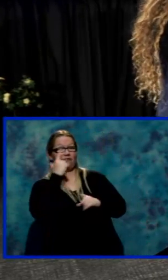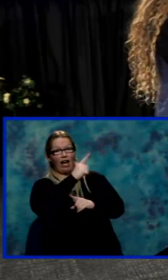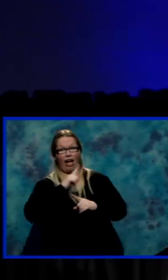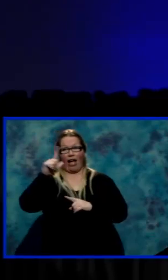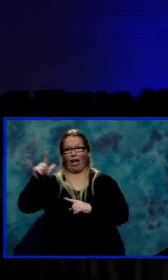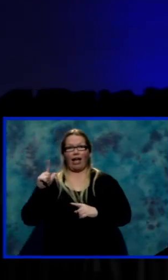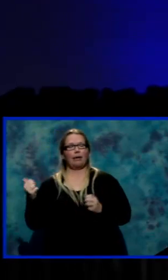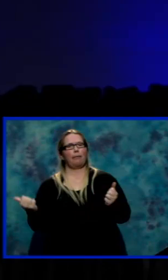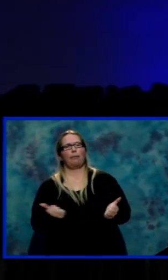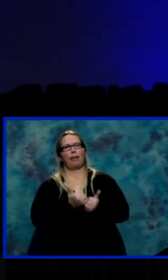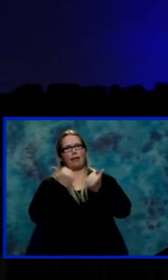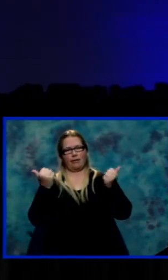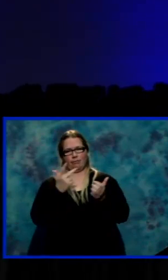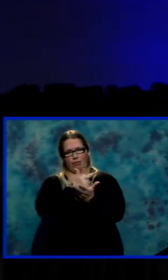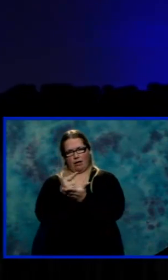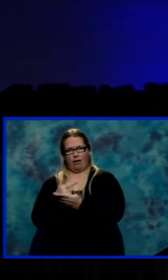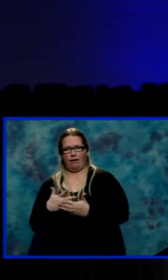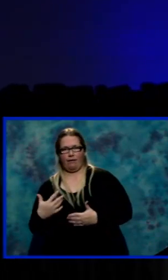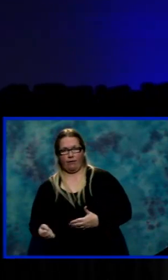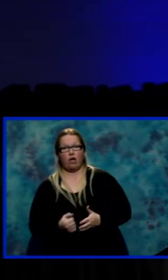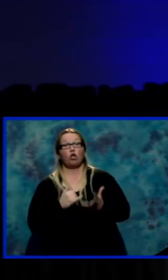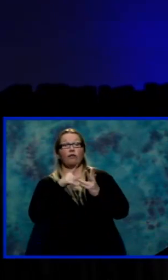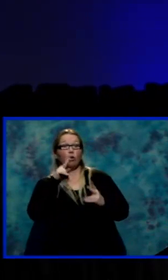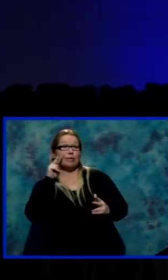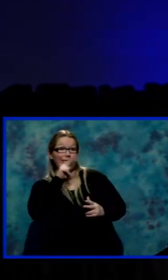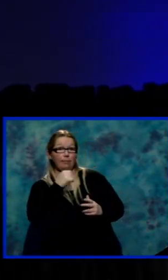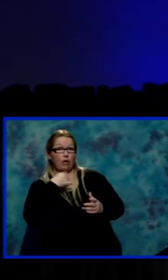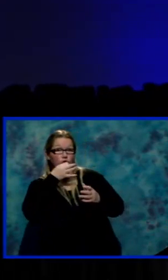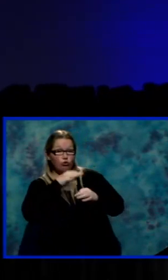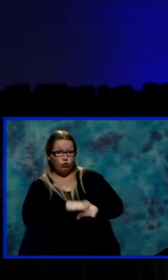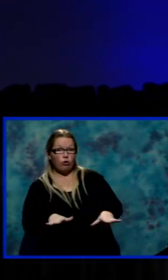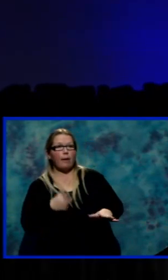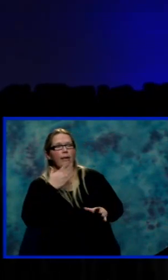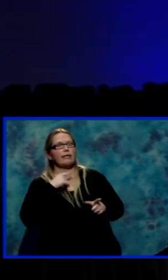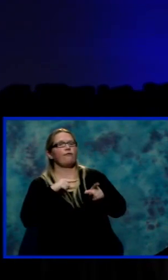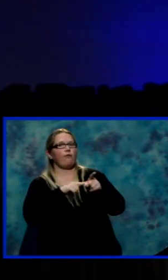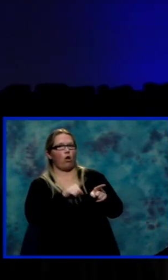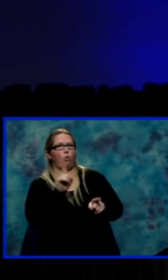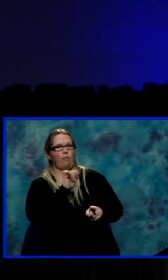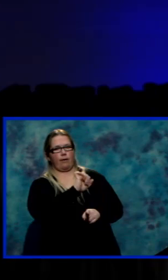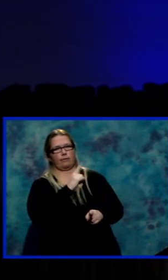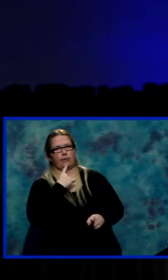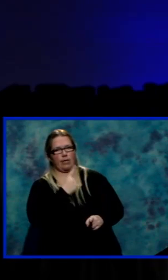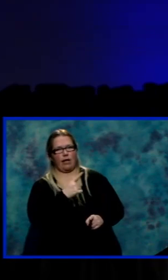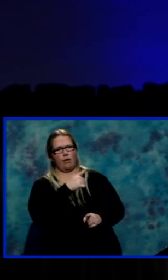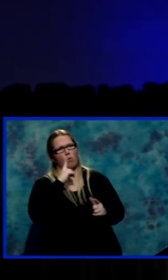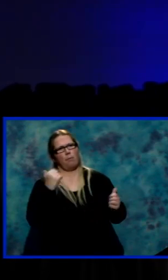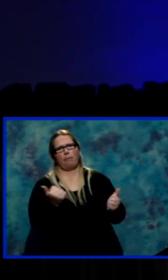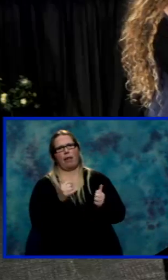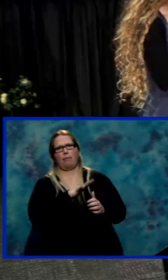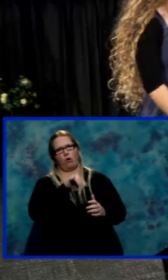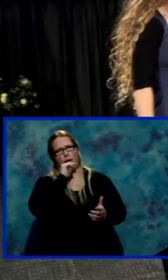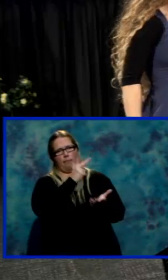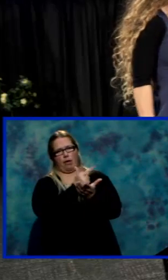There's plenty of spaces to go around. So if you see them, please just follow the direction where there's heaps of places that you can find